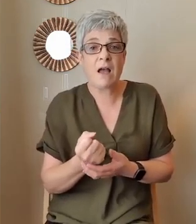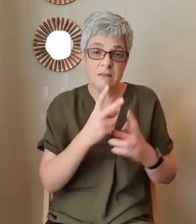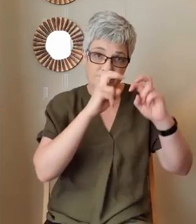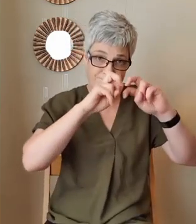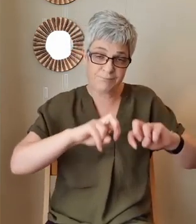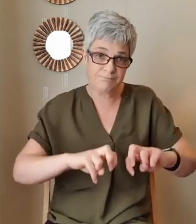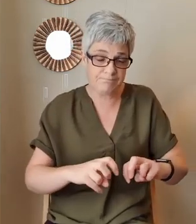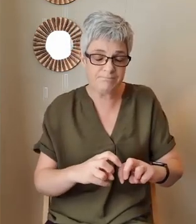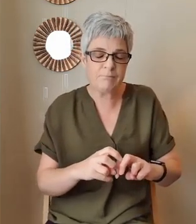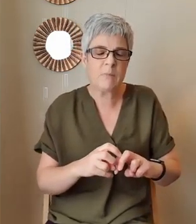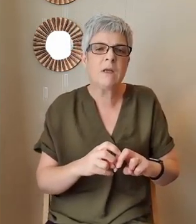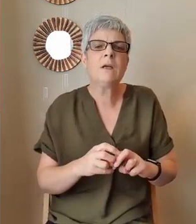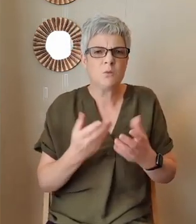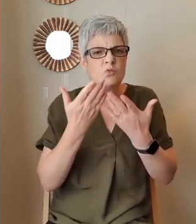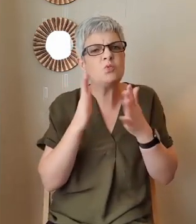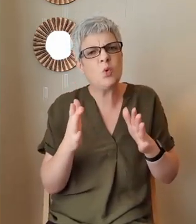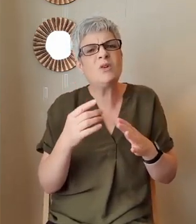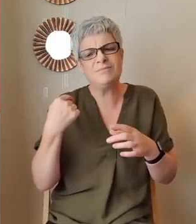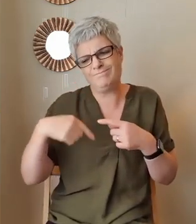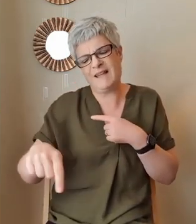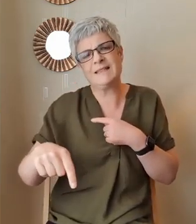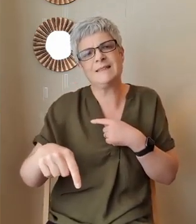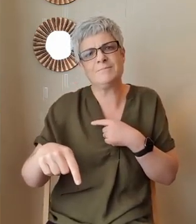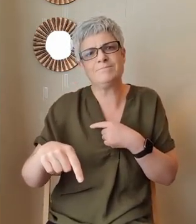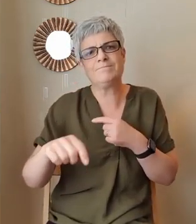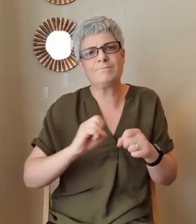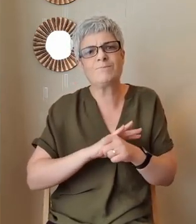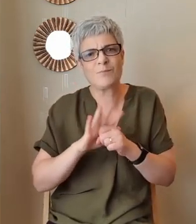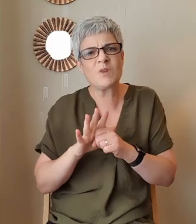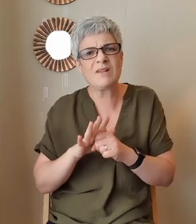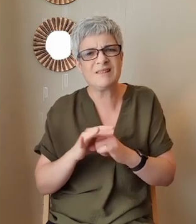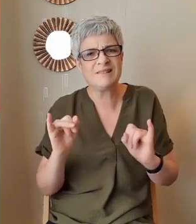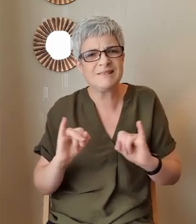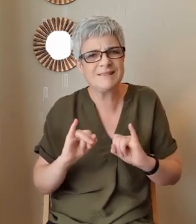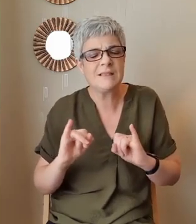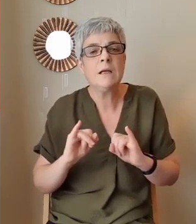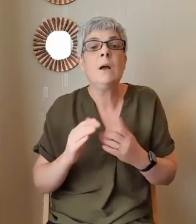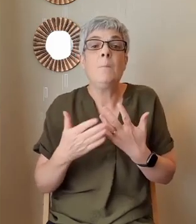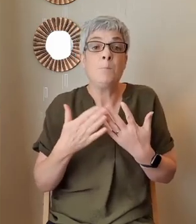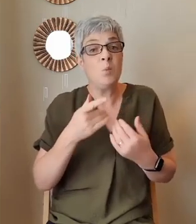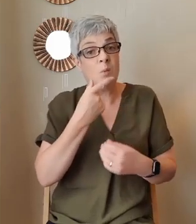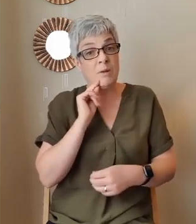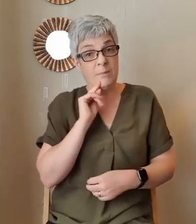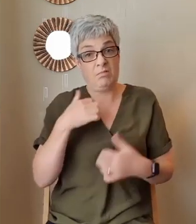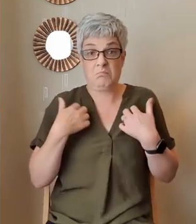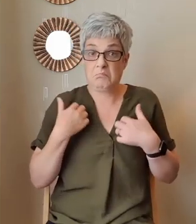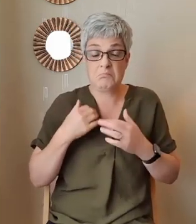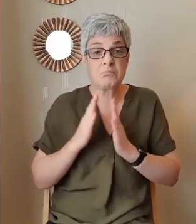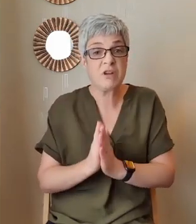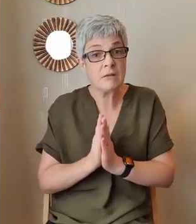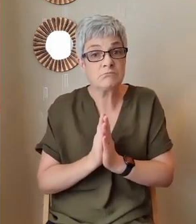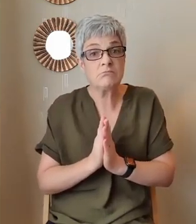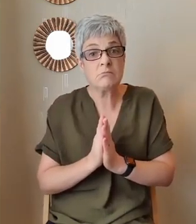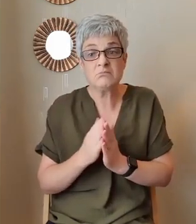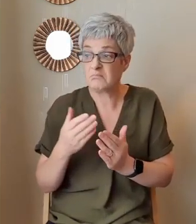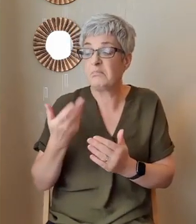during this pandemic crisis, more people are interested in praying, more people have been